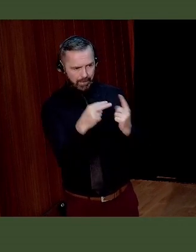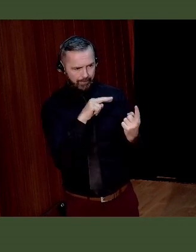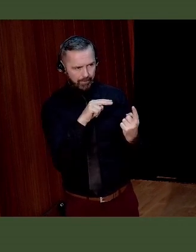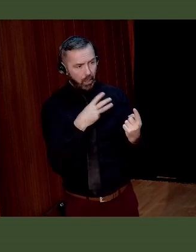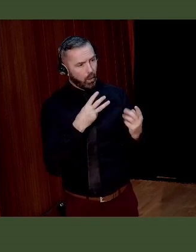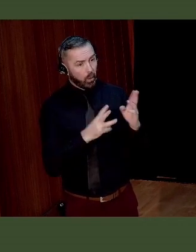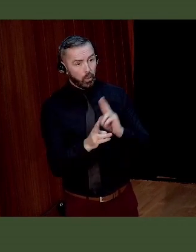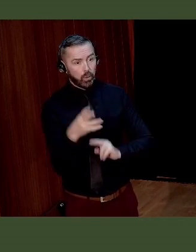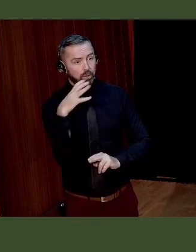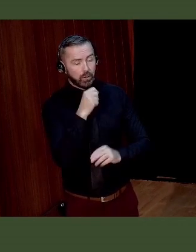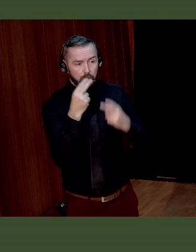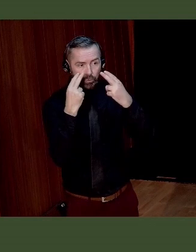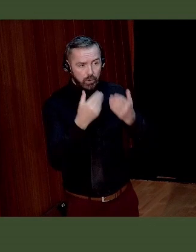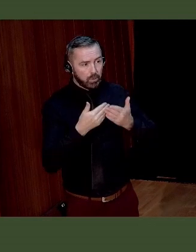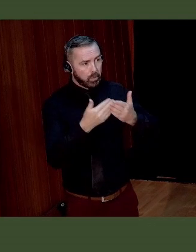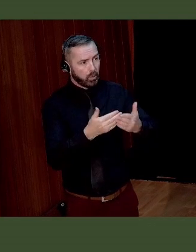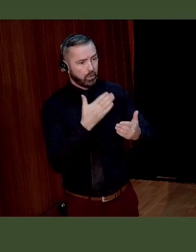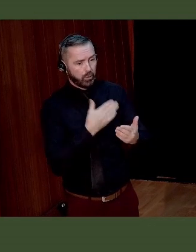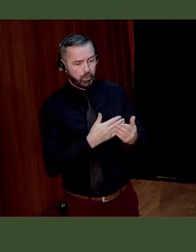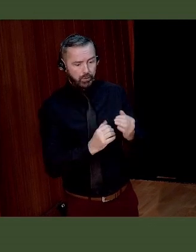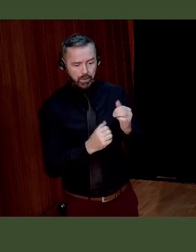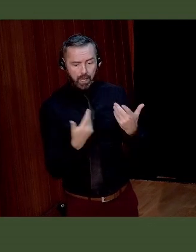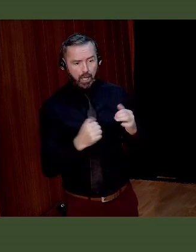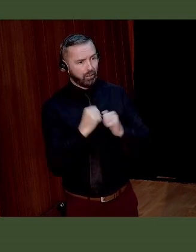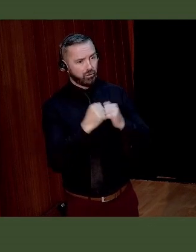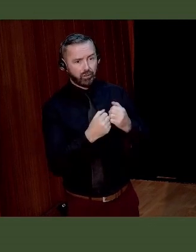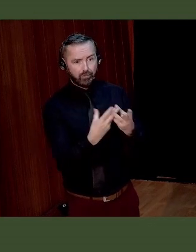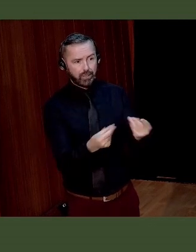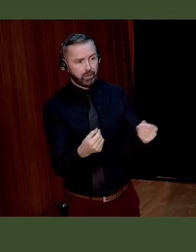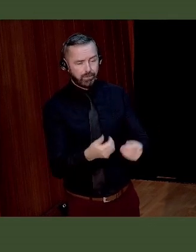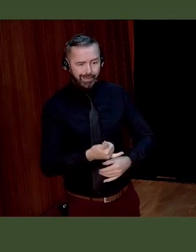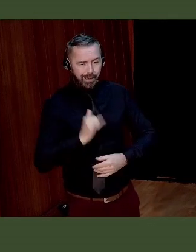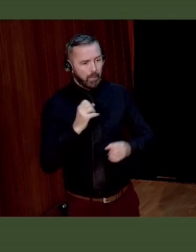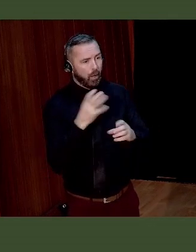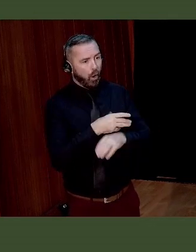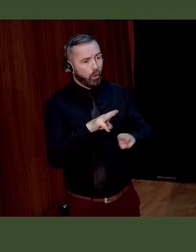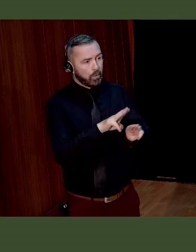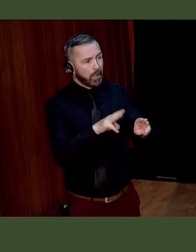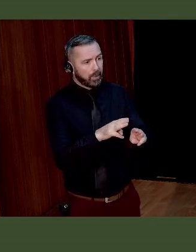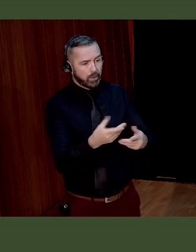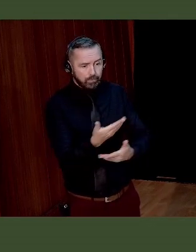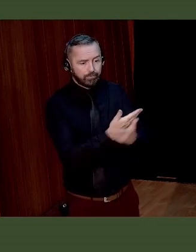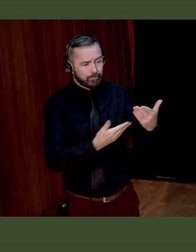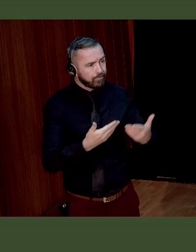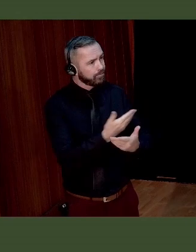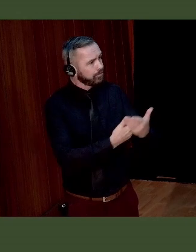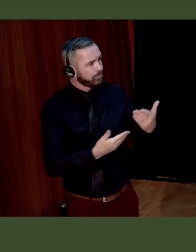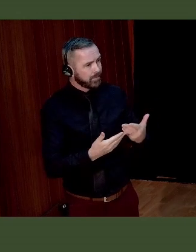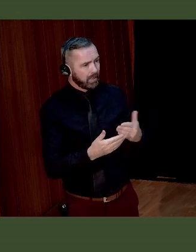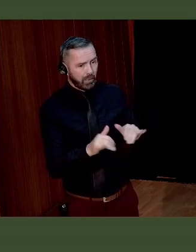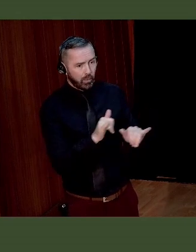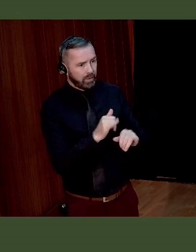You would think that the original proposal was only a constructive resolution that would enable all the delegates to participate in the debates,